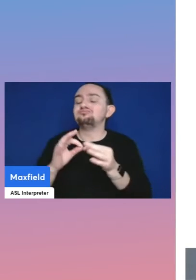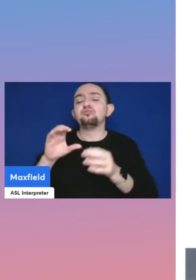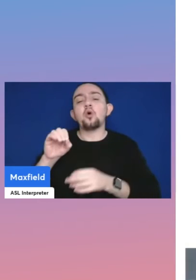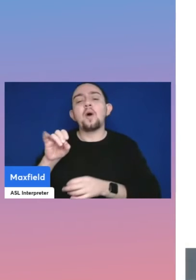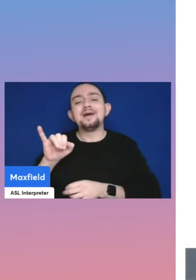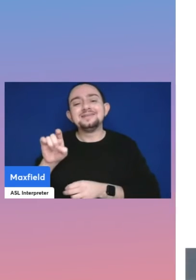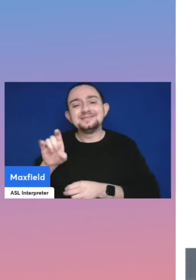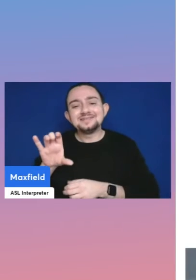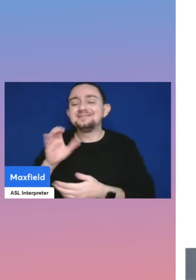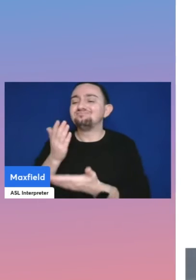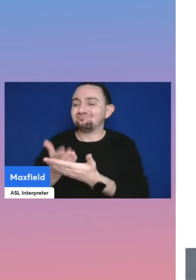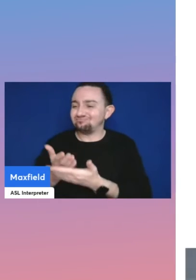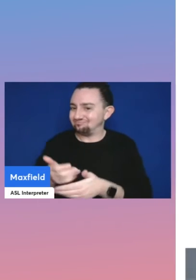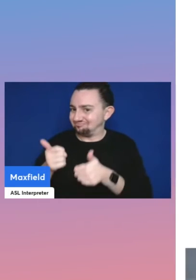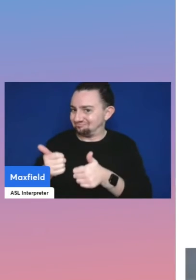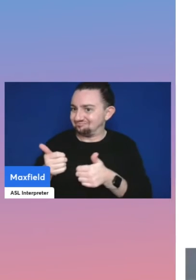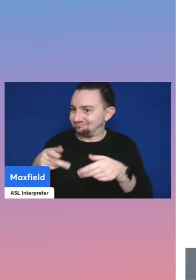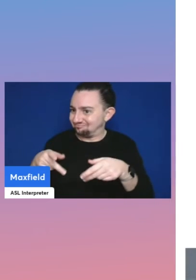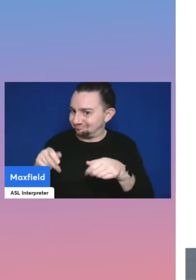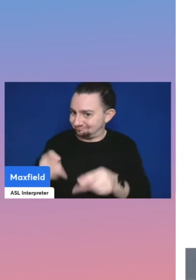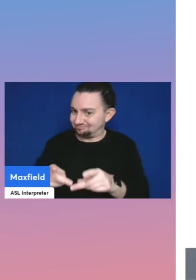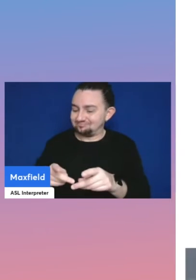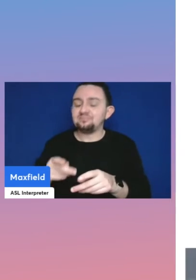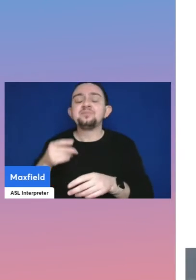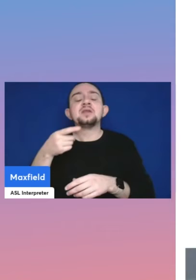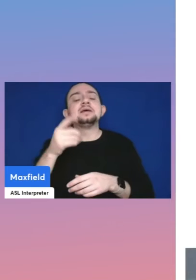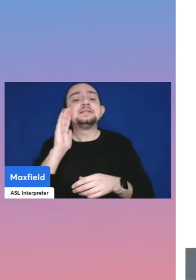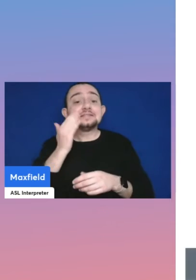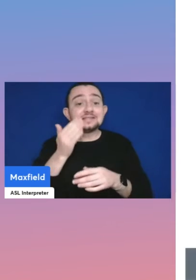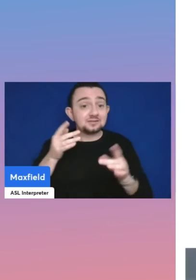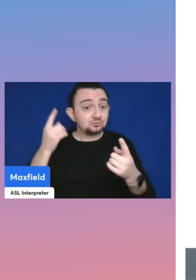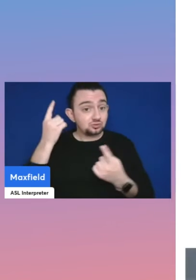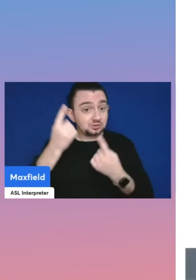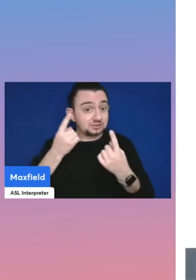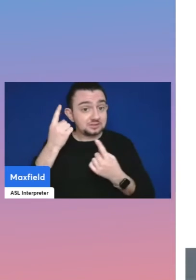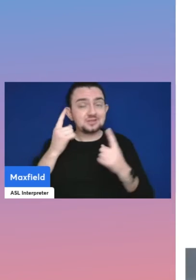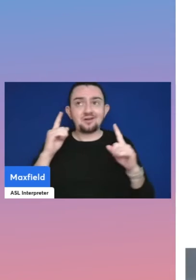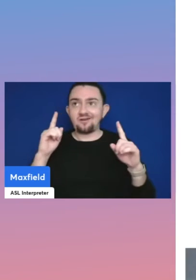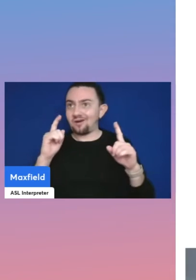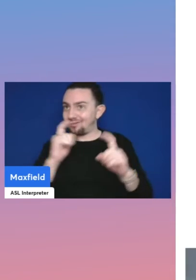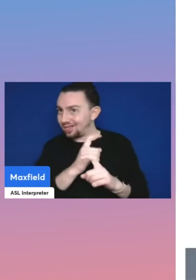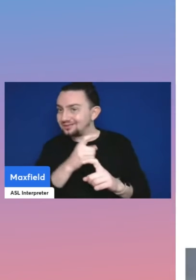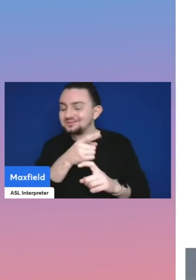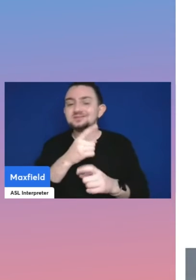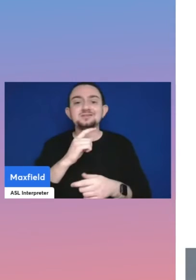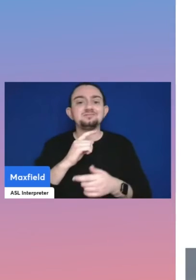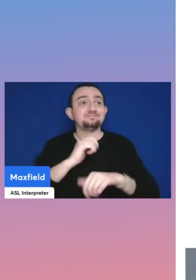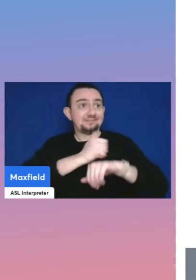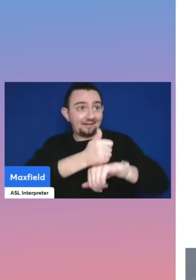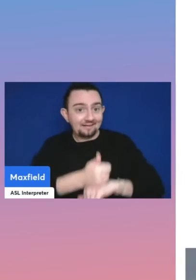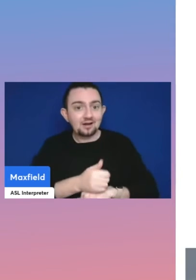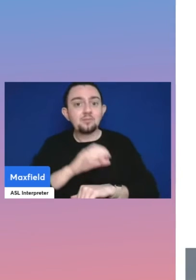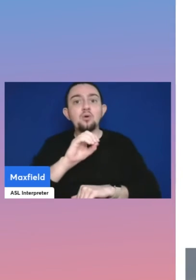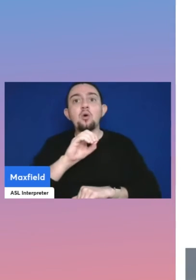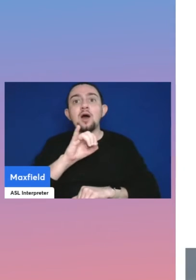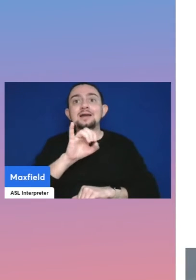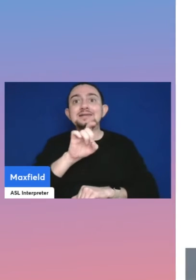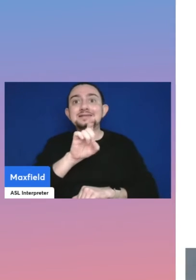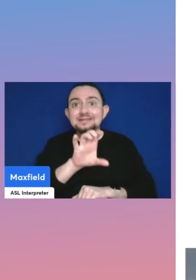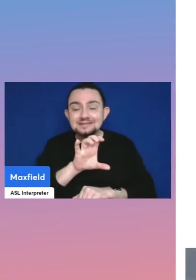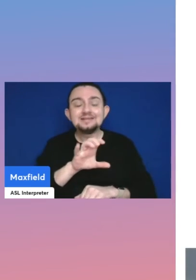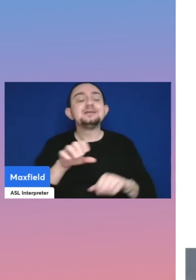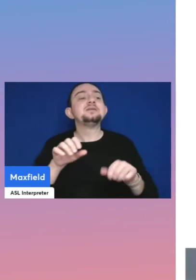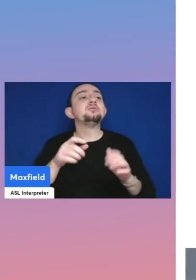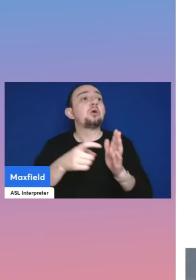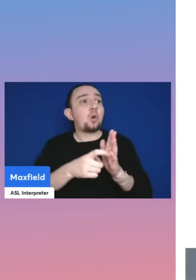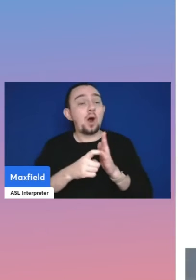Things to take into consideration. Consider complexity. Setting up OIDC can be complex and requires an understanding